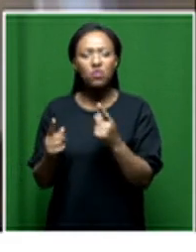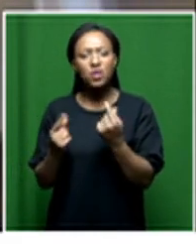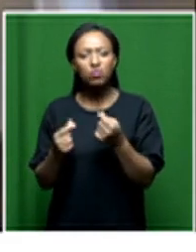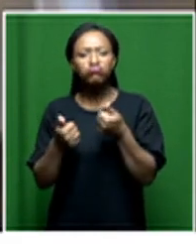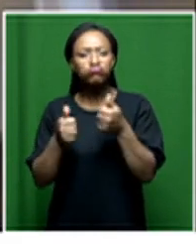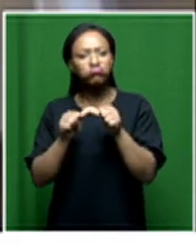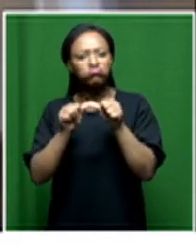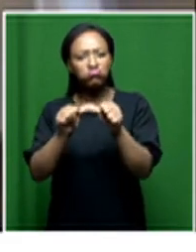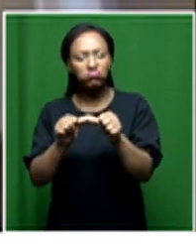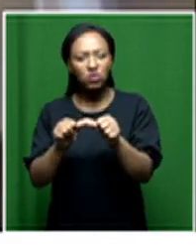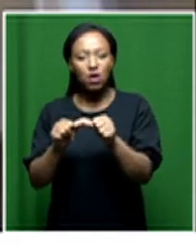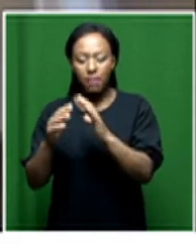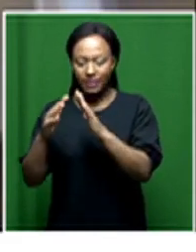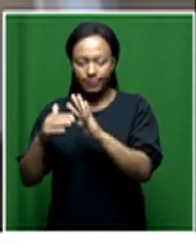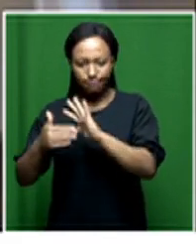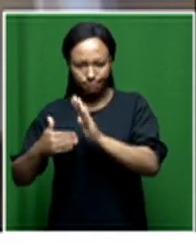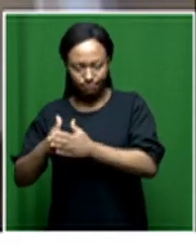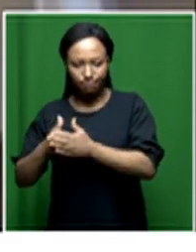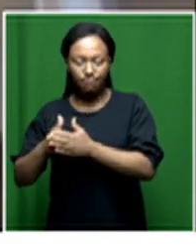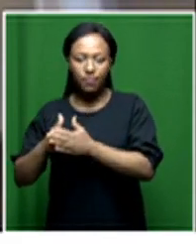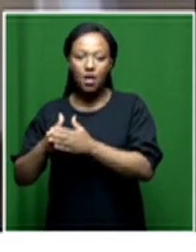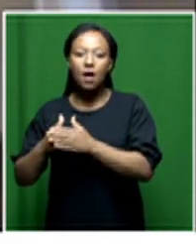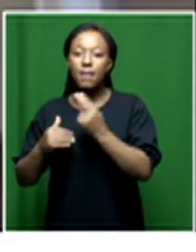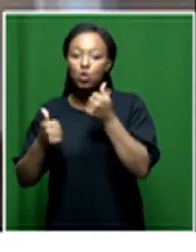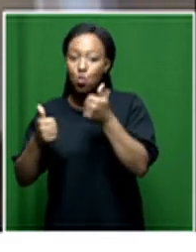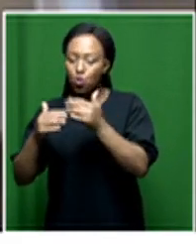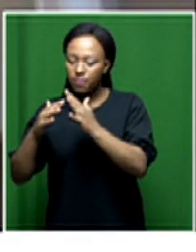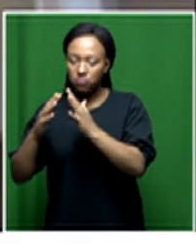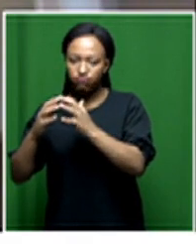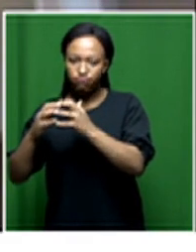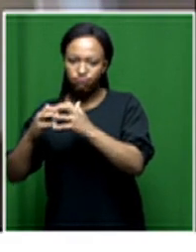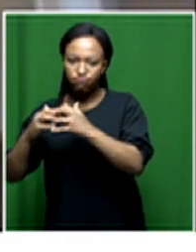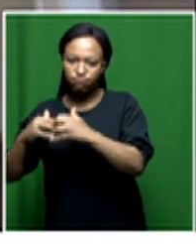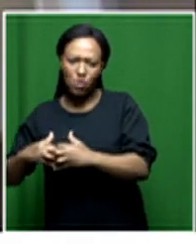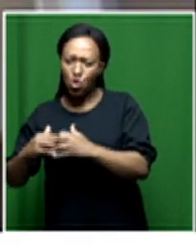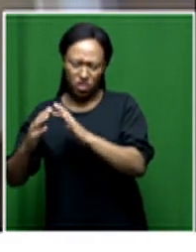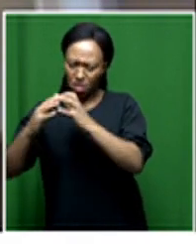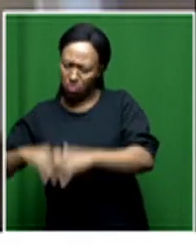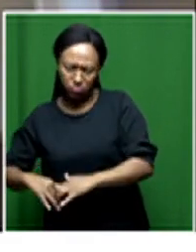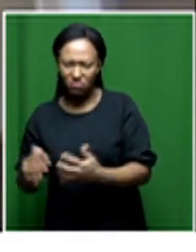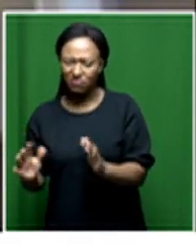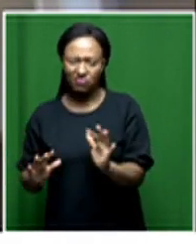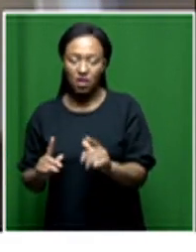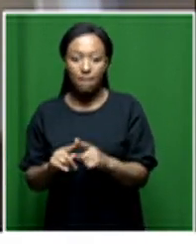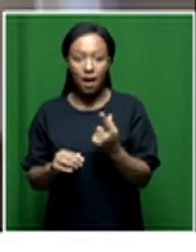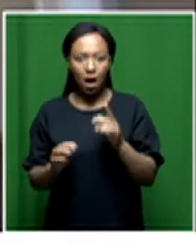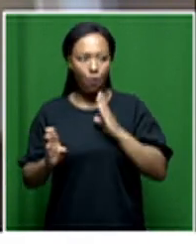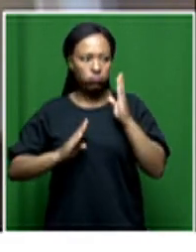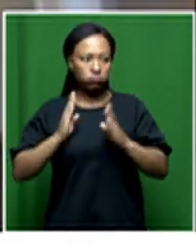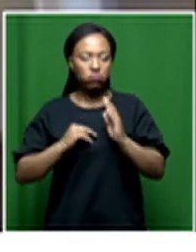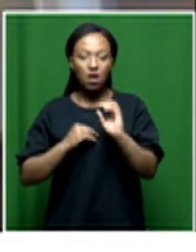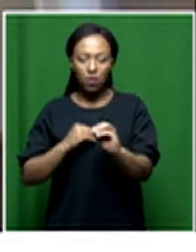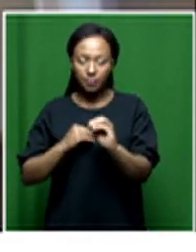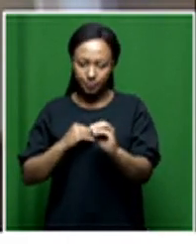good burial, but it needs to be planned and orchestrated. And at the moment, there is some frustration in